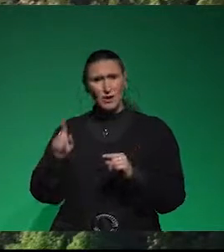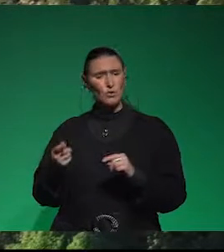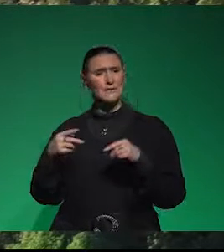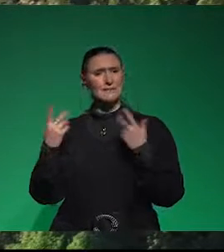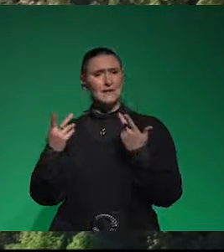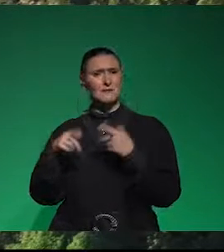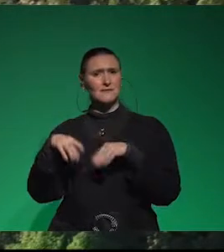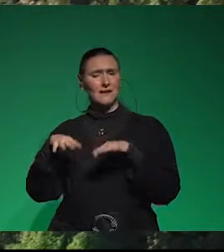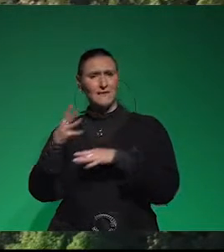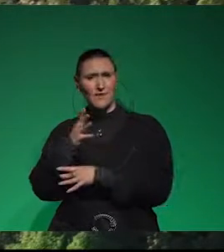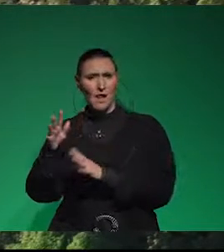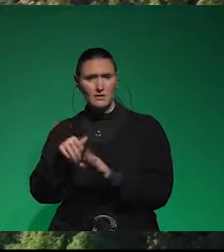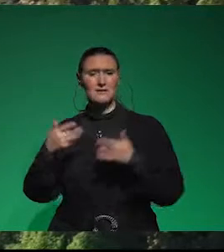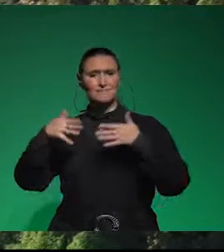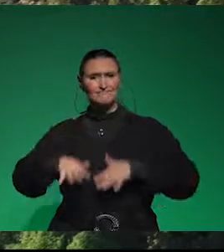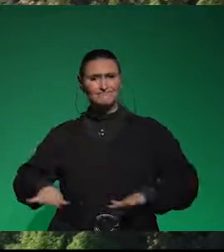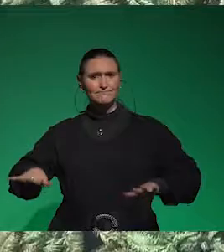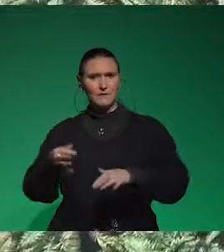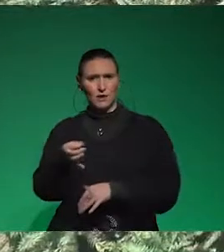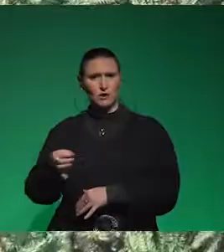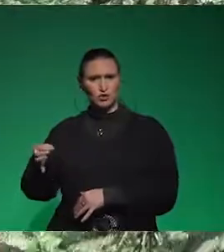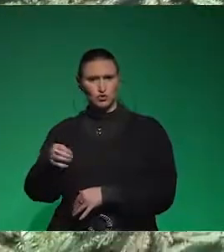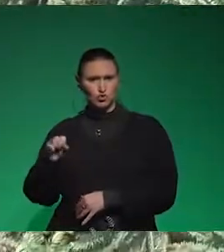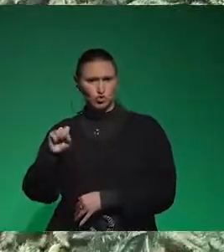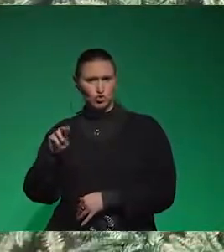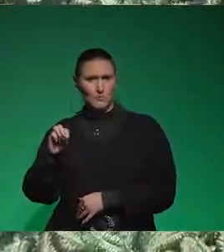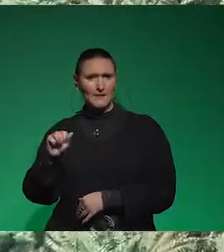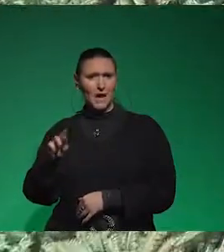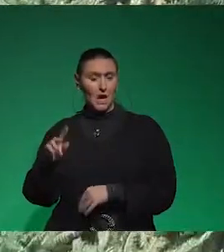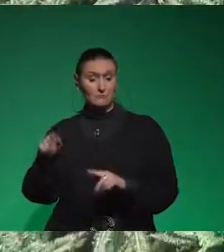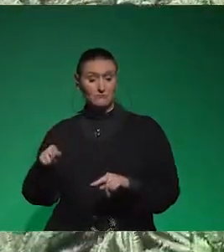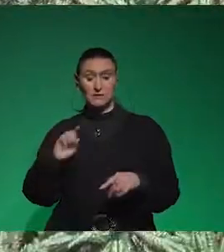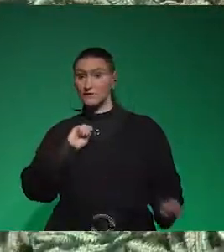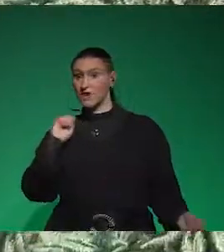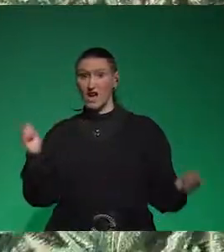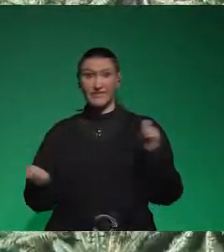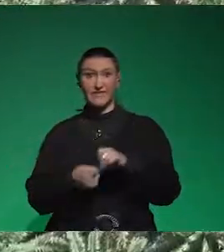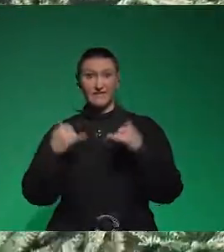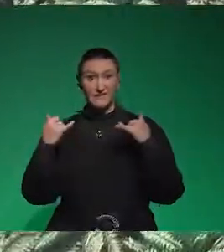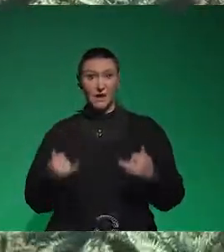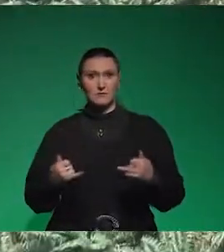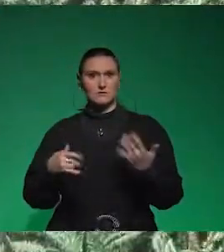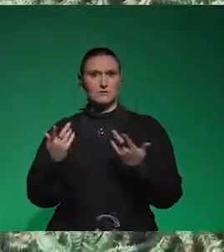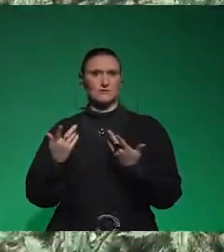the lowlands of Sumatra has been converted to oil palm plantations.